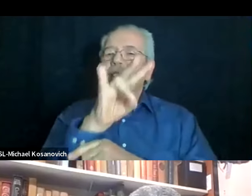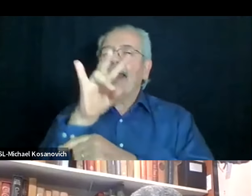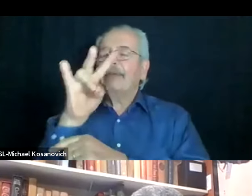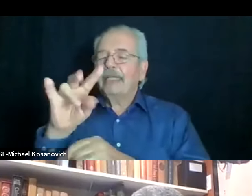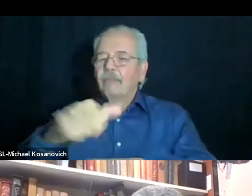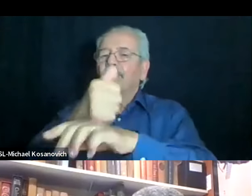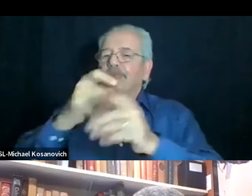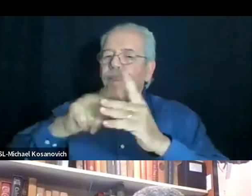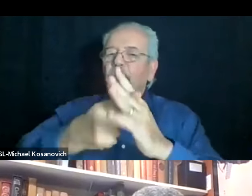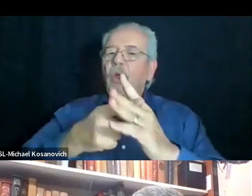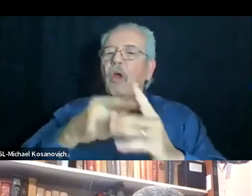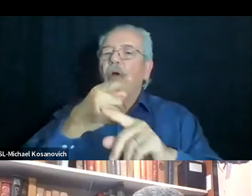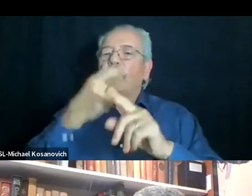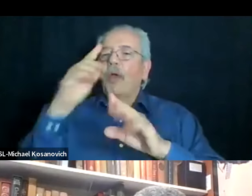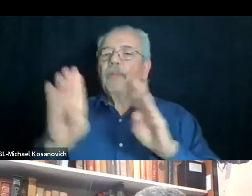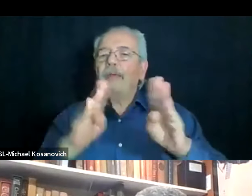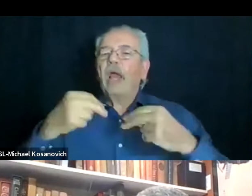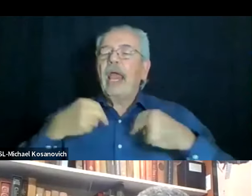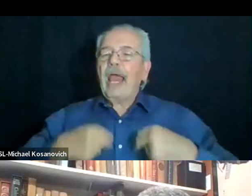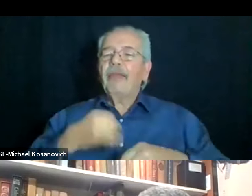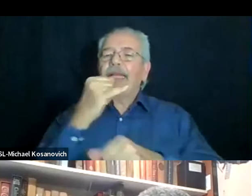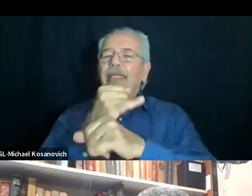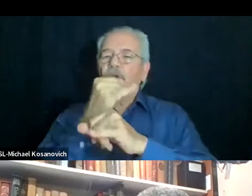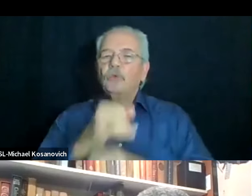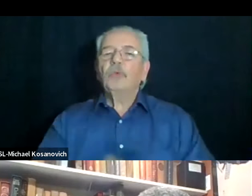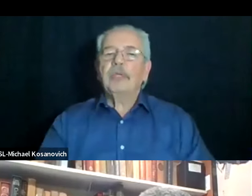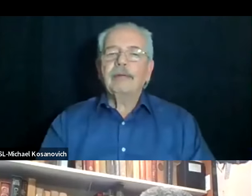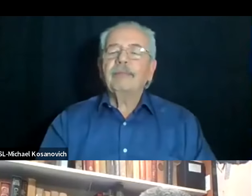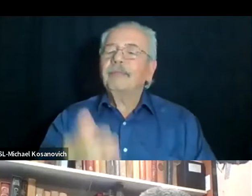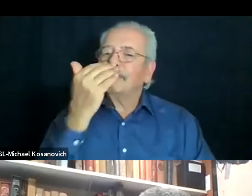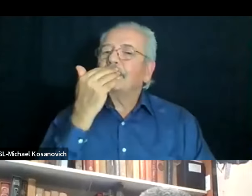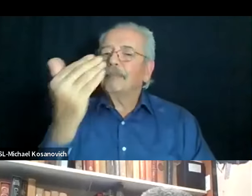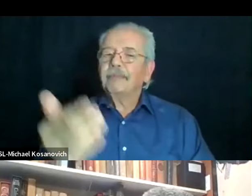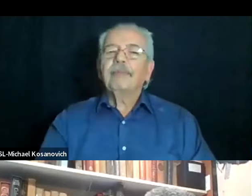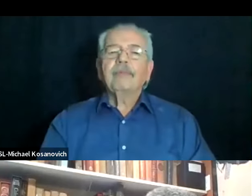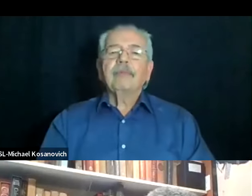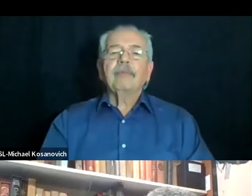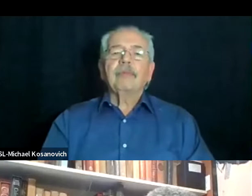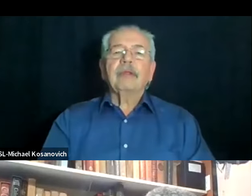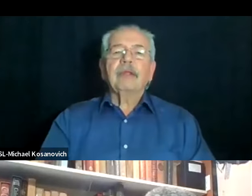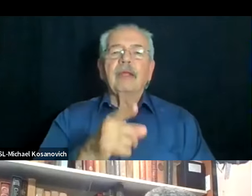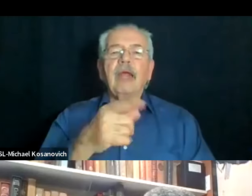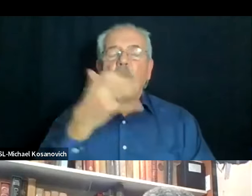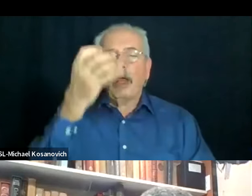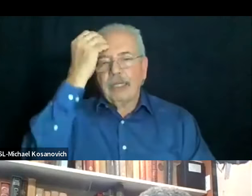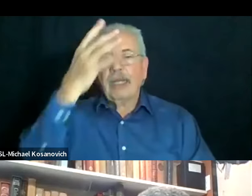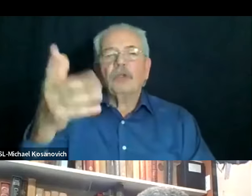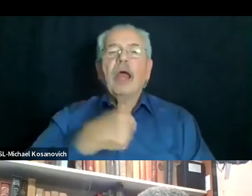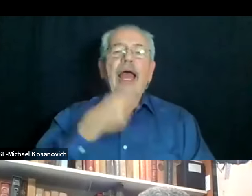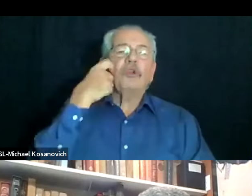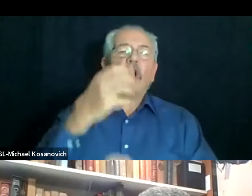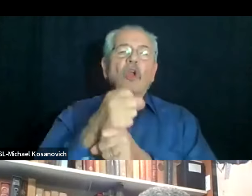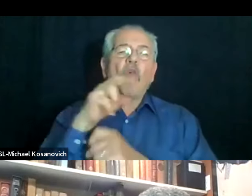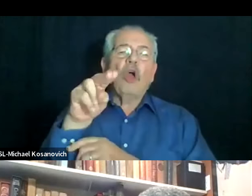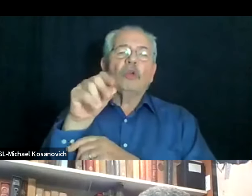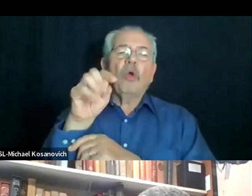implementation on behalf of the Behavioral Health Institute. Thanks, Betsy. I just want to let folks know, I just got a note